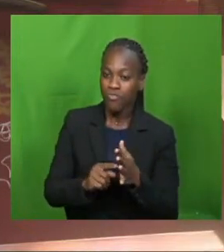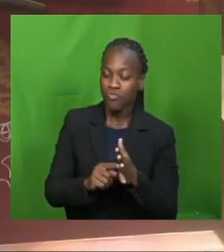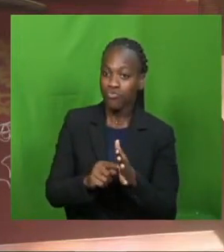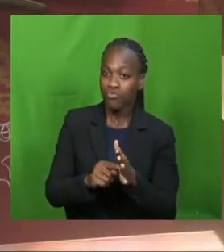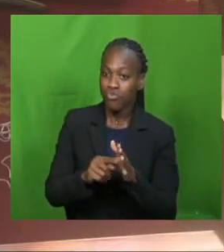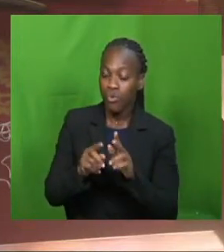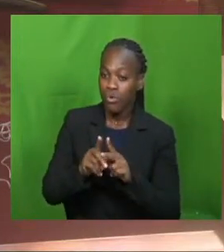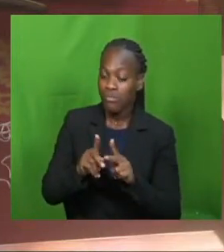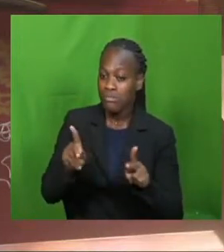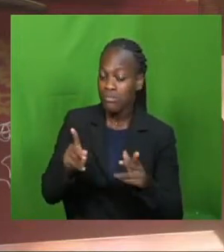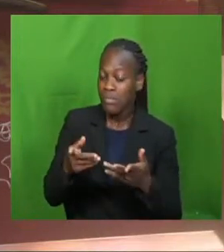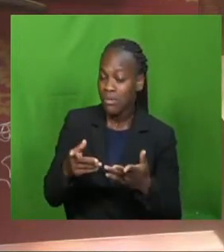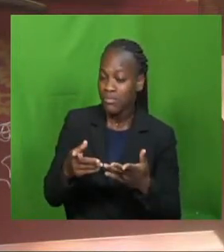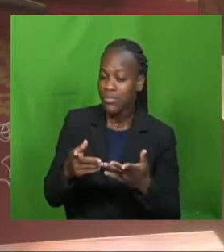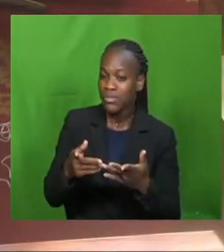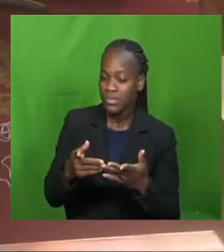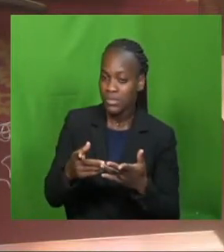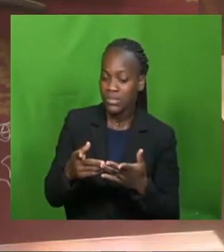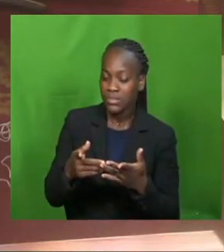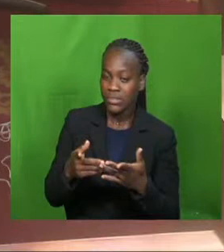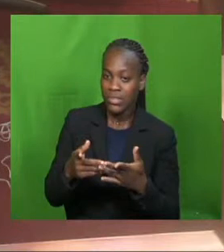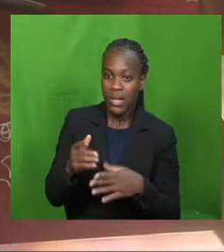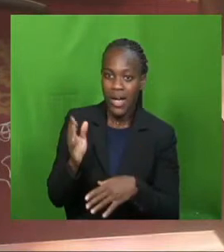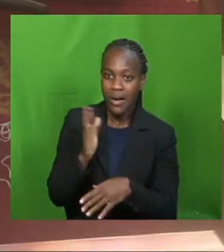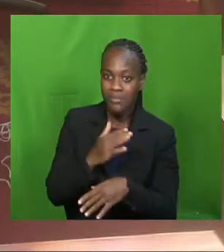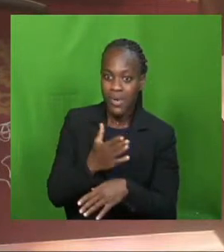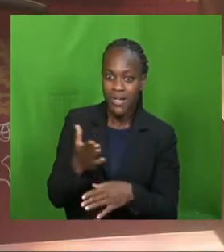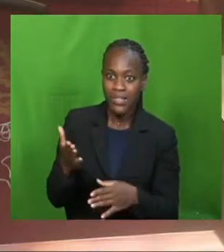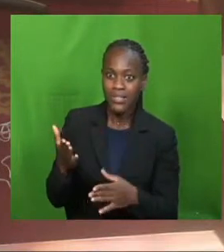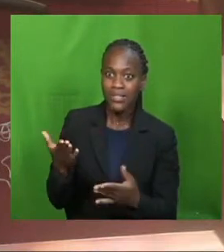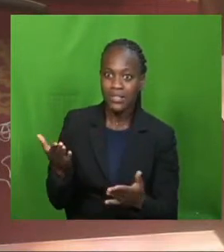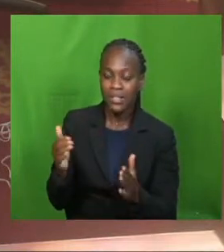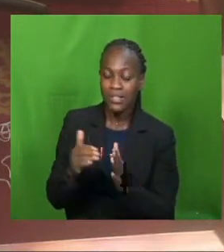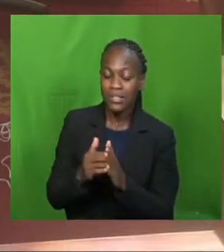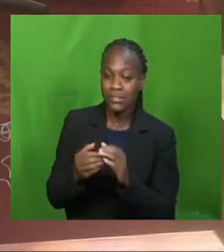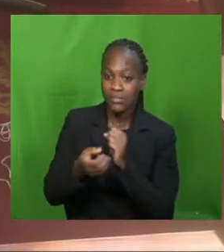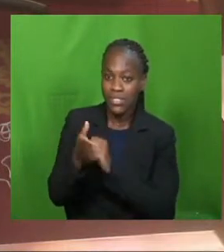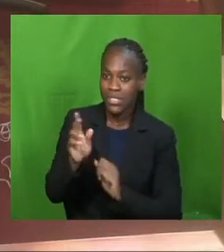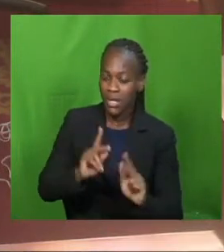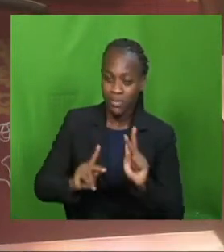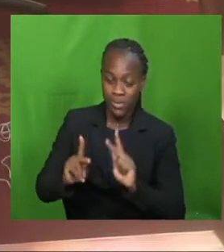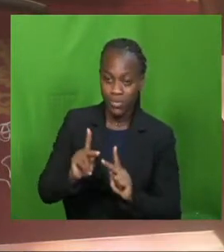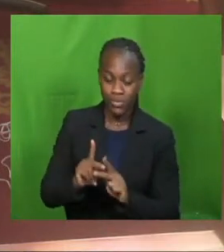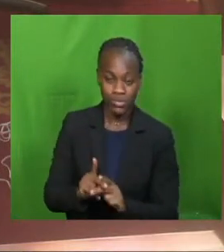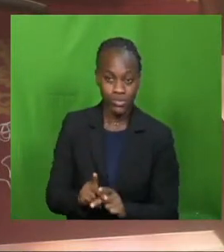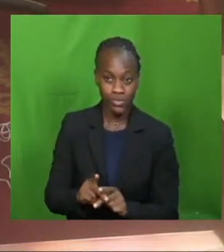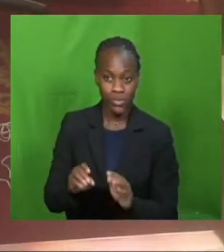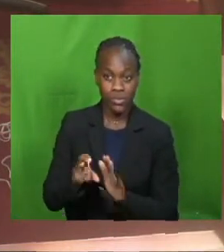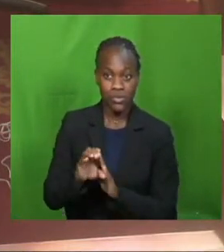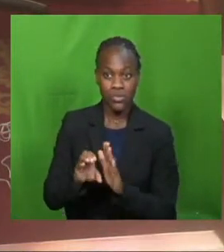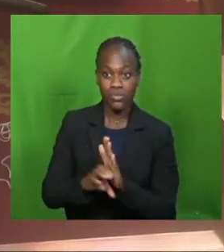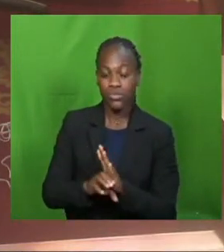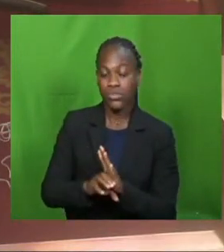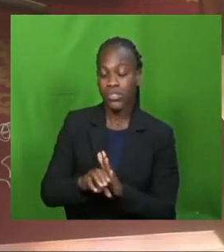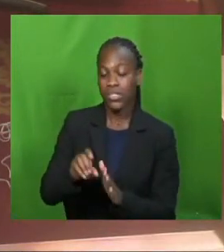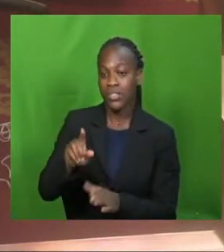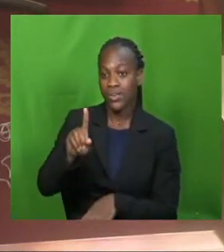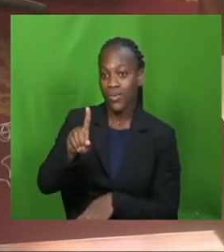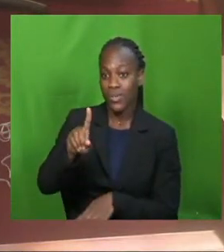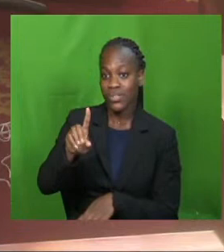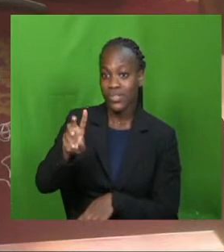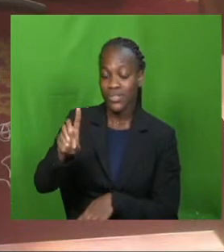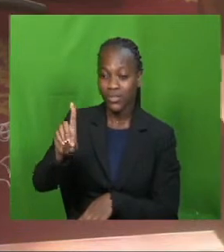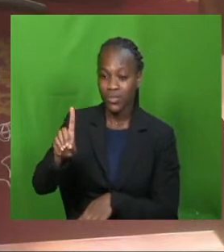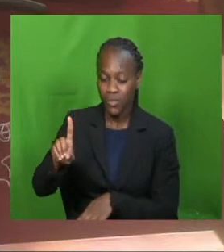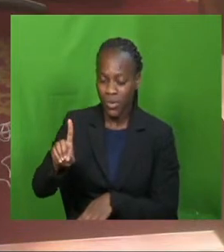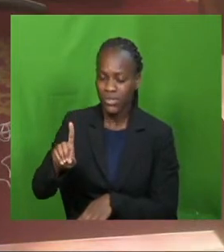journalists. The Constitution under Article 1661 provides for the establishment of the National Media Commission to,